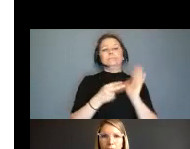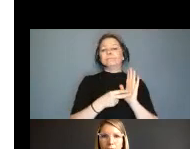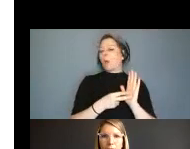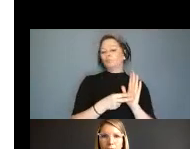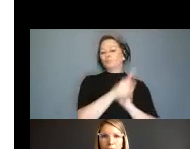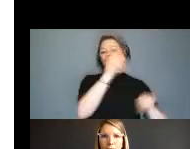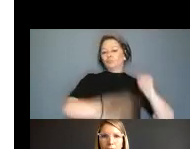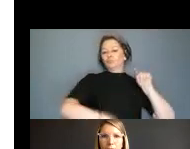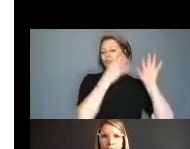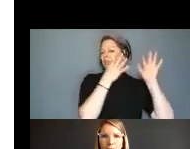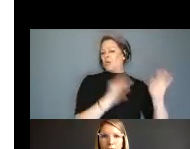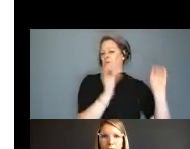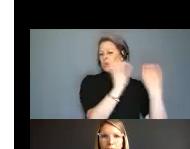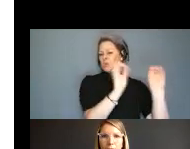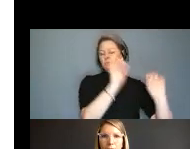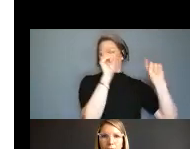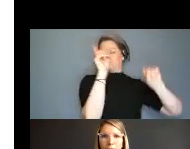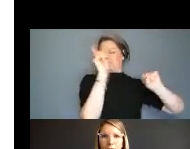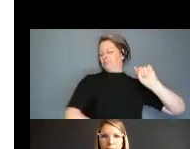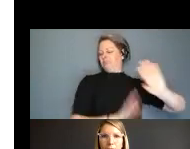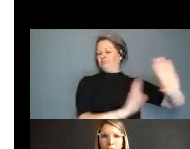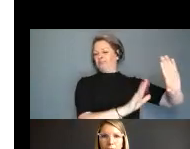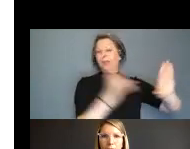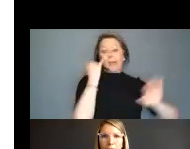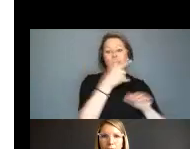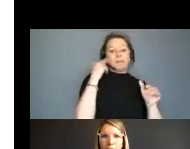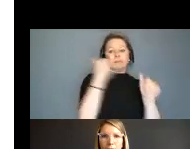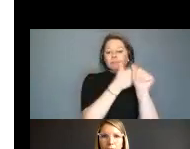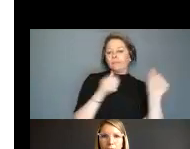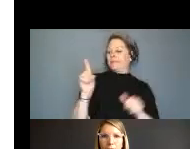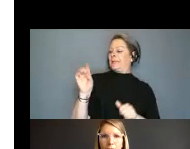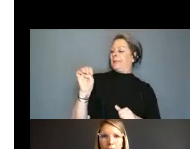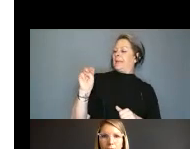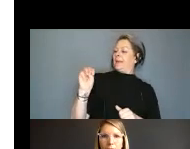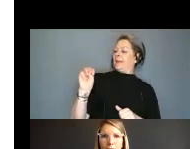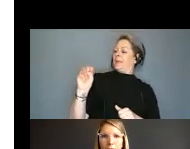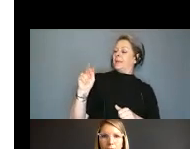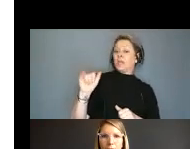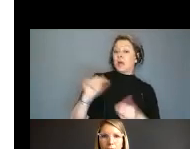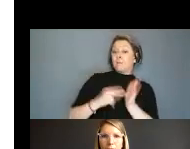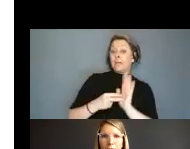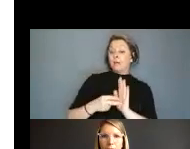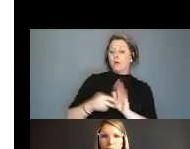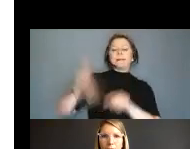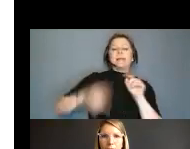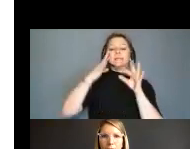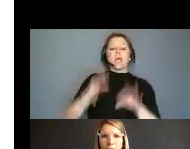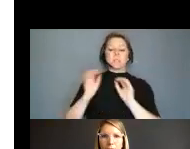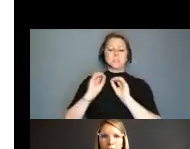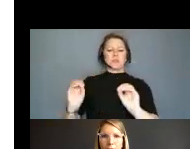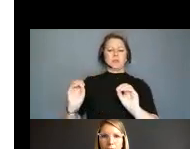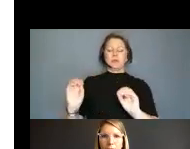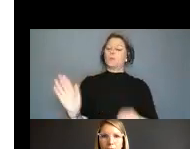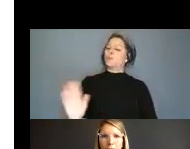question. So a person develops mild dementia and their ability to make decisions immediately comes into question. However, I think it